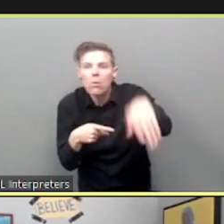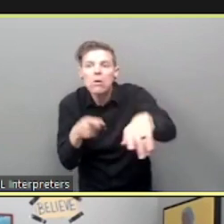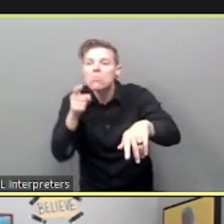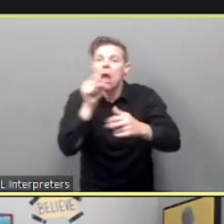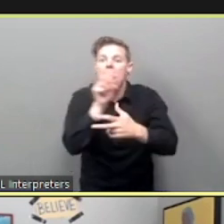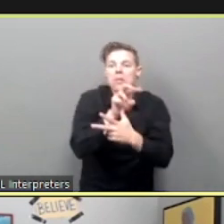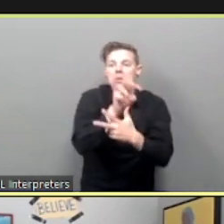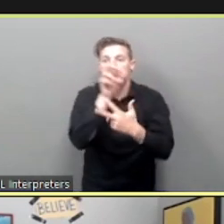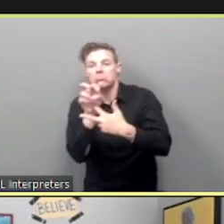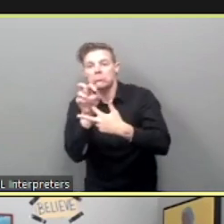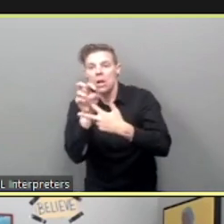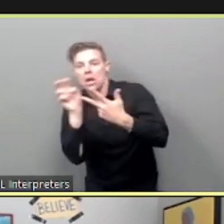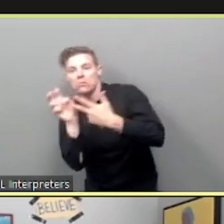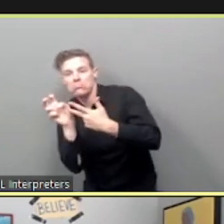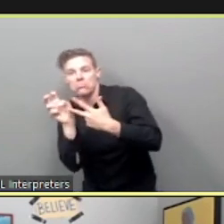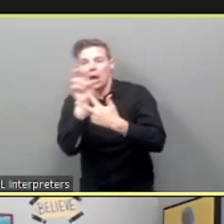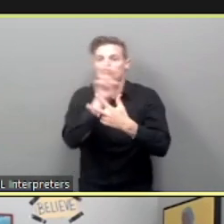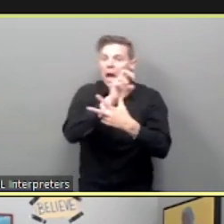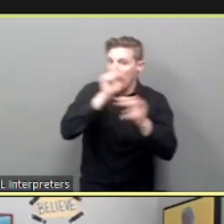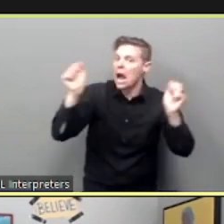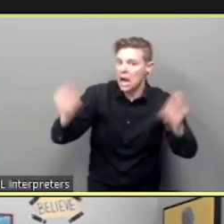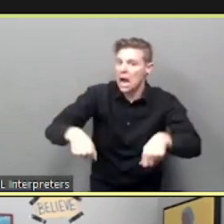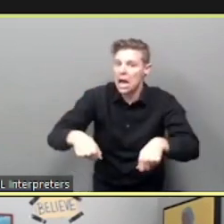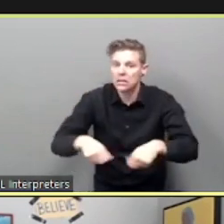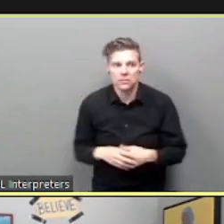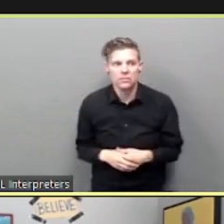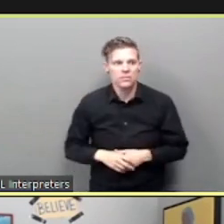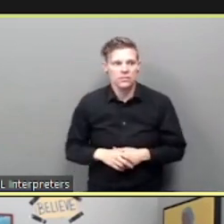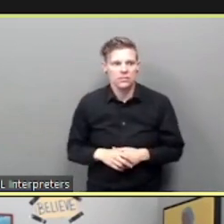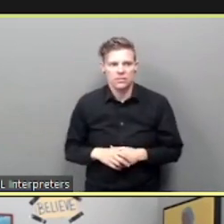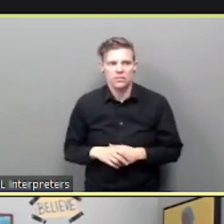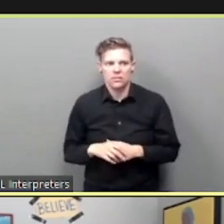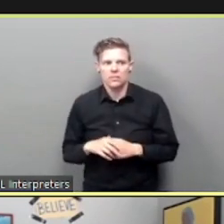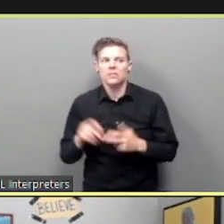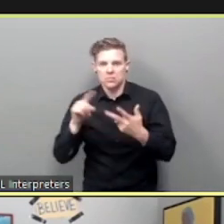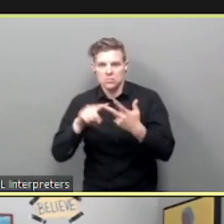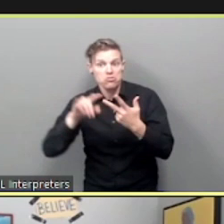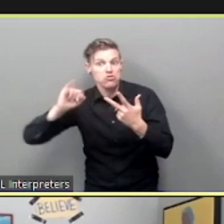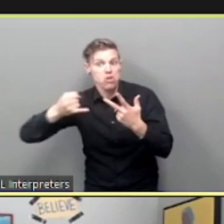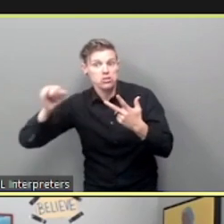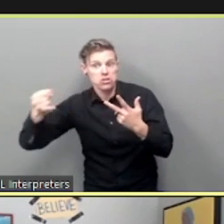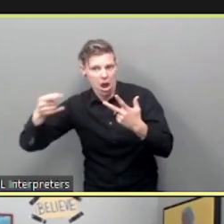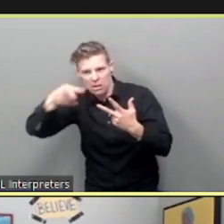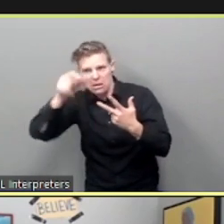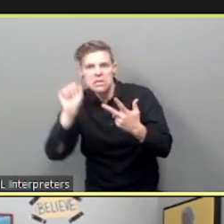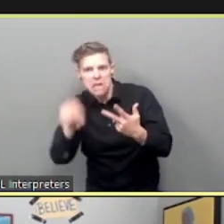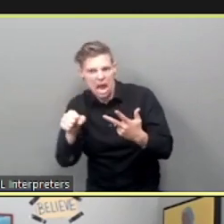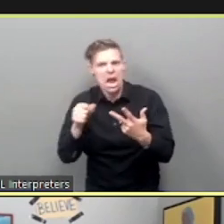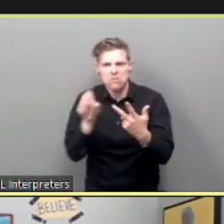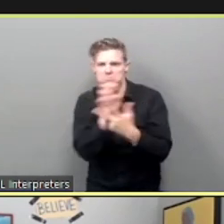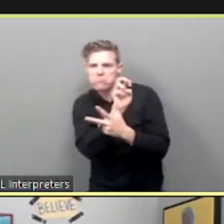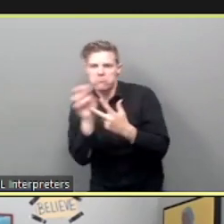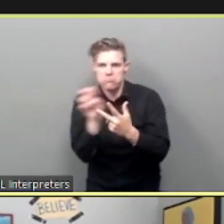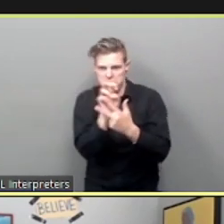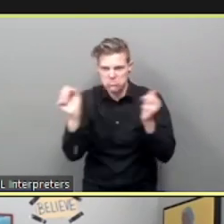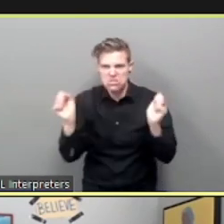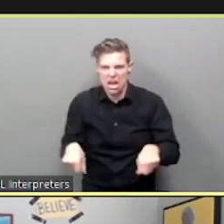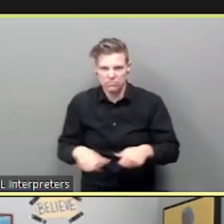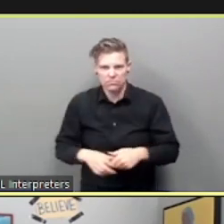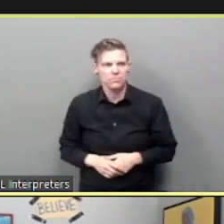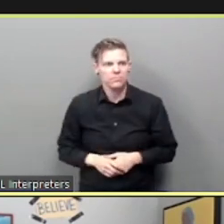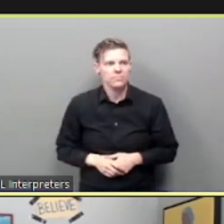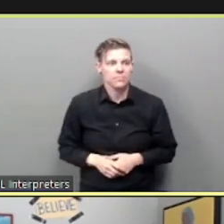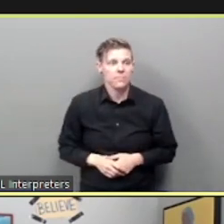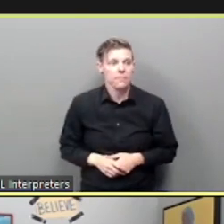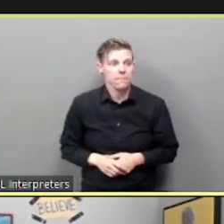get any booster at 6 months. So part of it is just your preference, because they've shown that you can mix and match